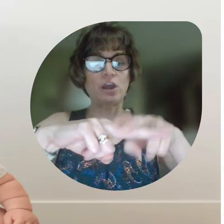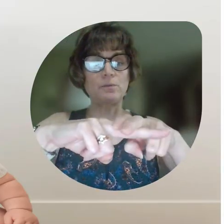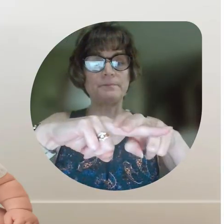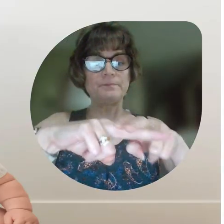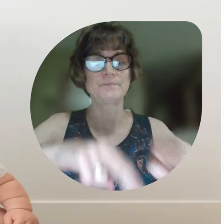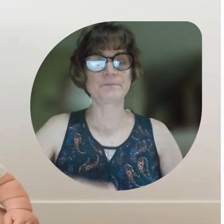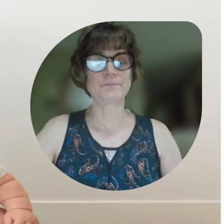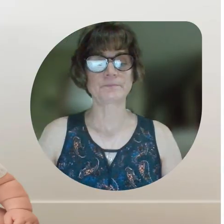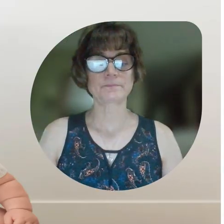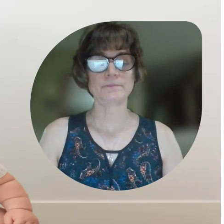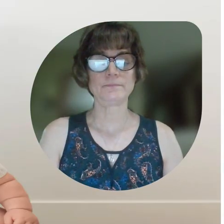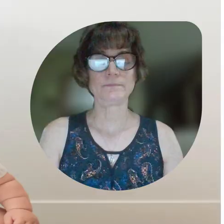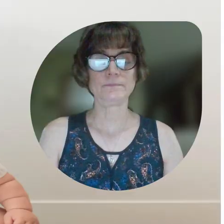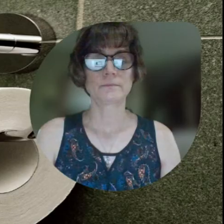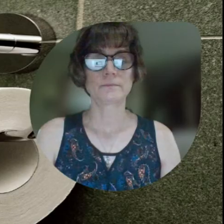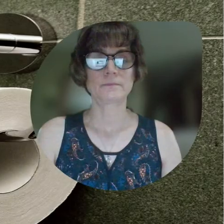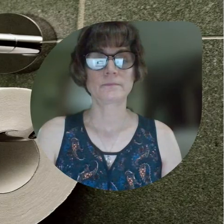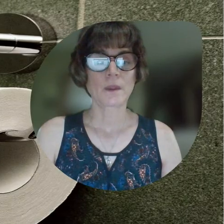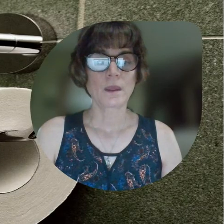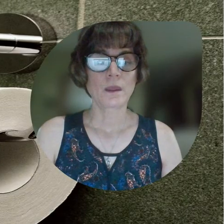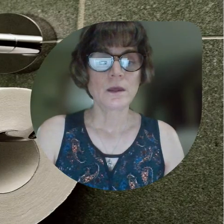Potty chair.